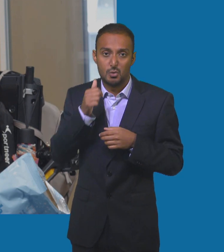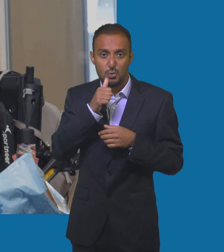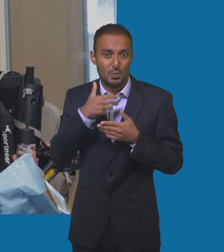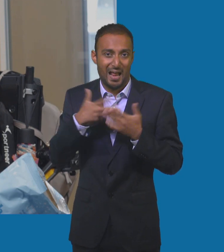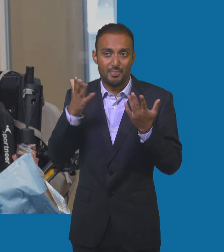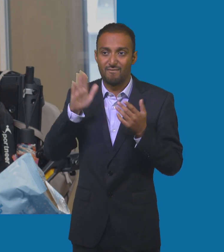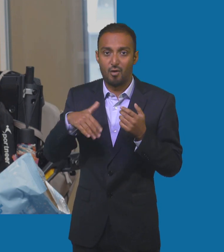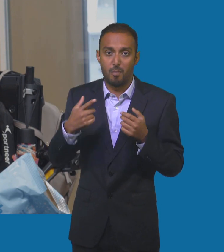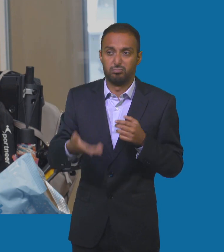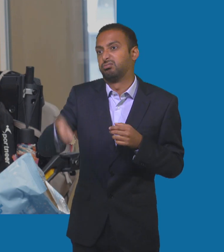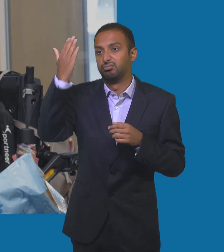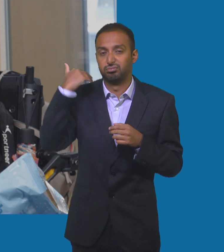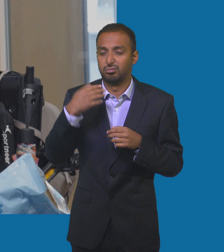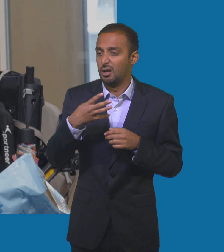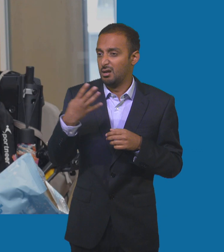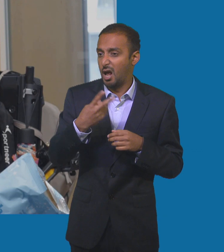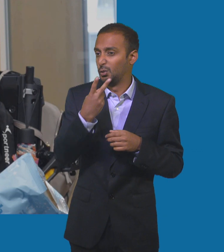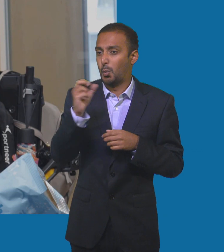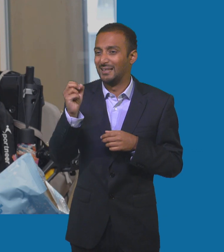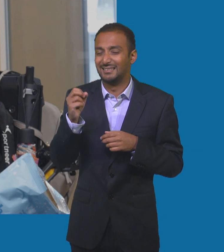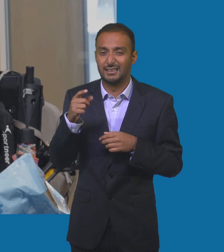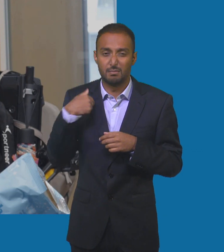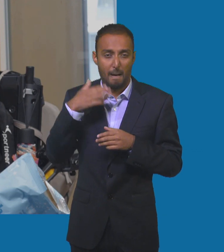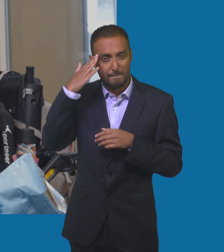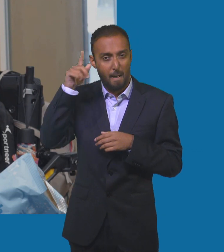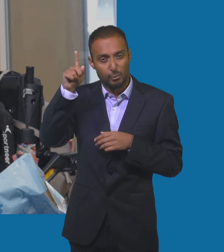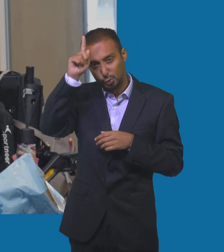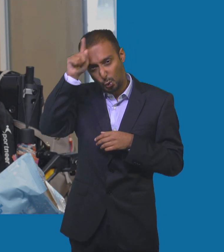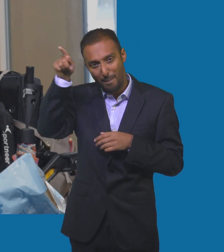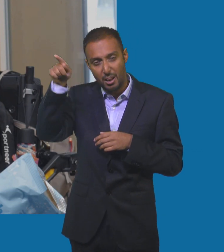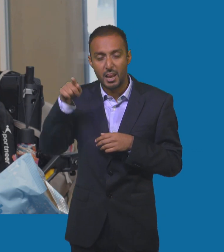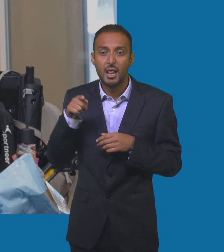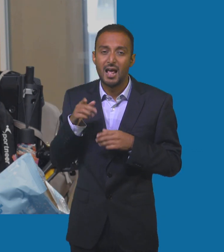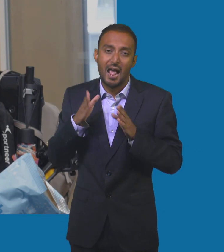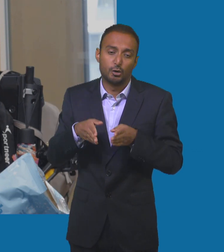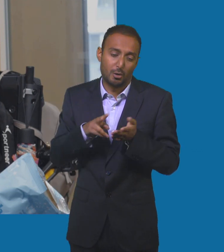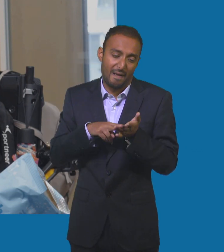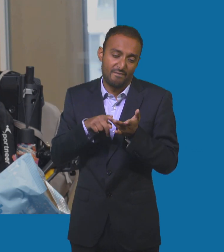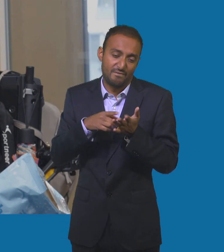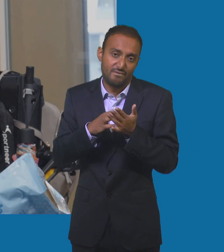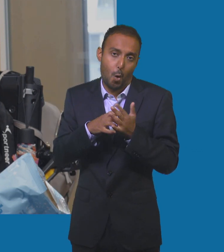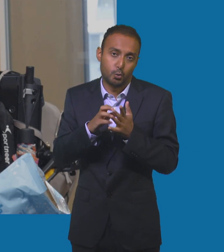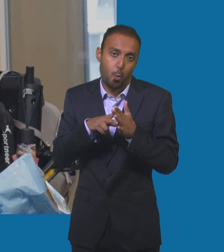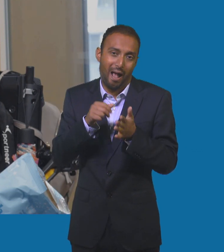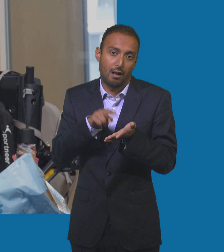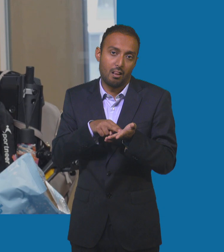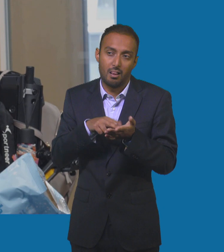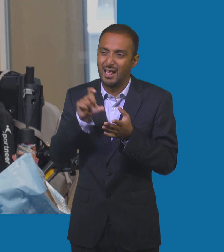1920s Beetle. What did she have? Volkswagen. My mum's German. She used to have a Volkswagen Caddy, and I think she had. So